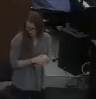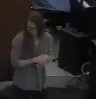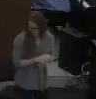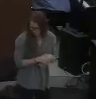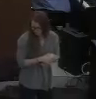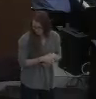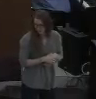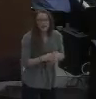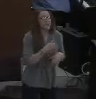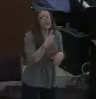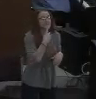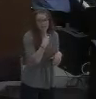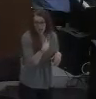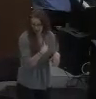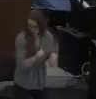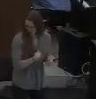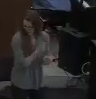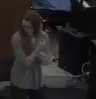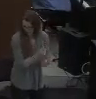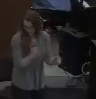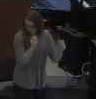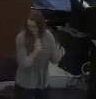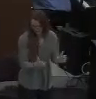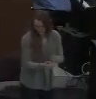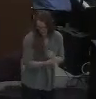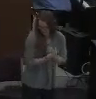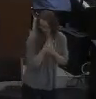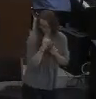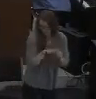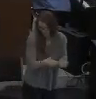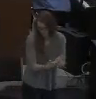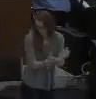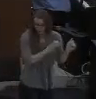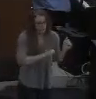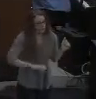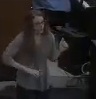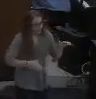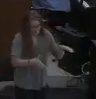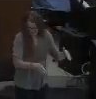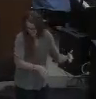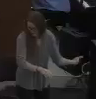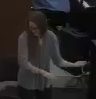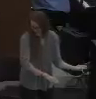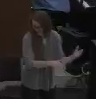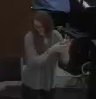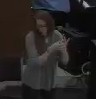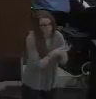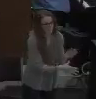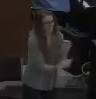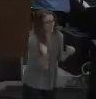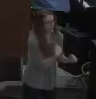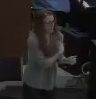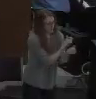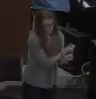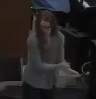It tells my Savior's love for all. Christ died to set us free.